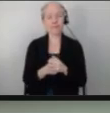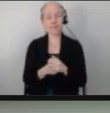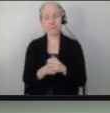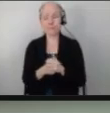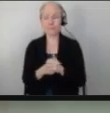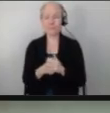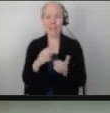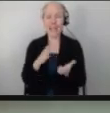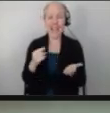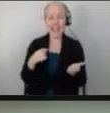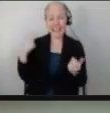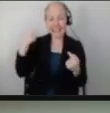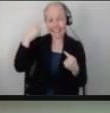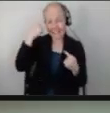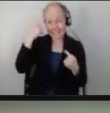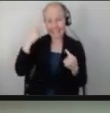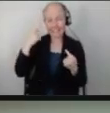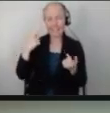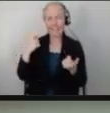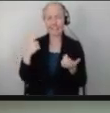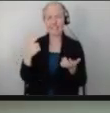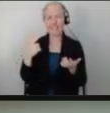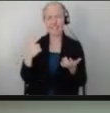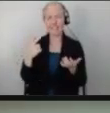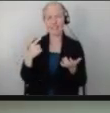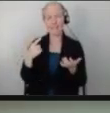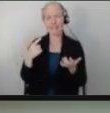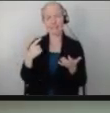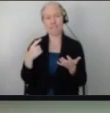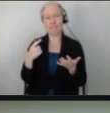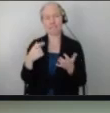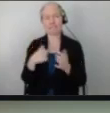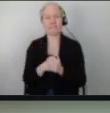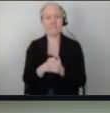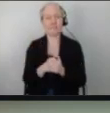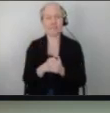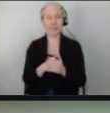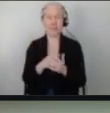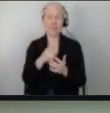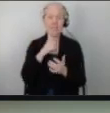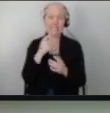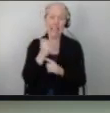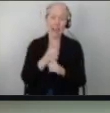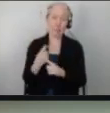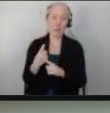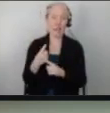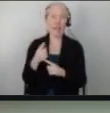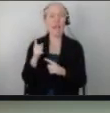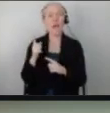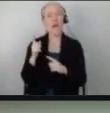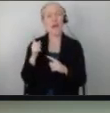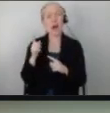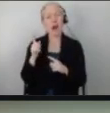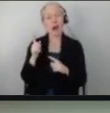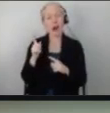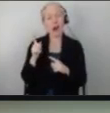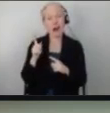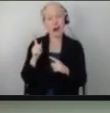think it's incumbent on us, on everyone really, to make sure that